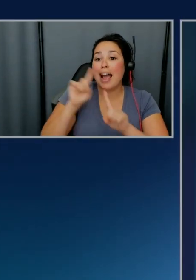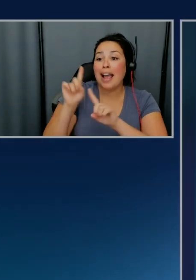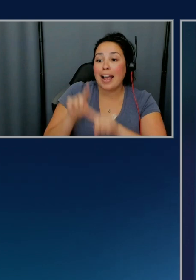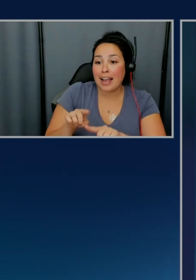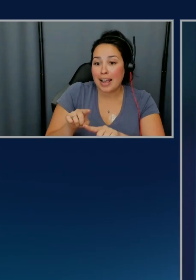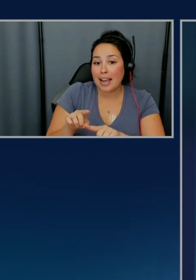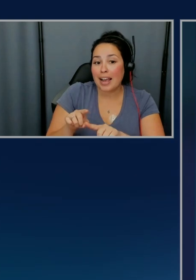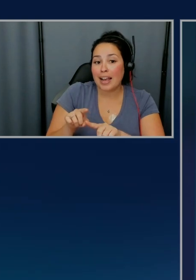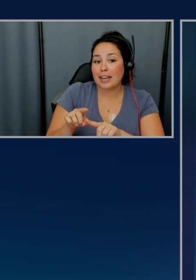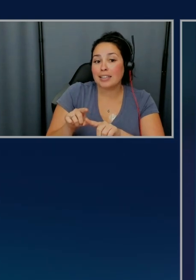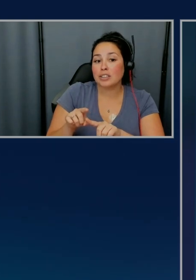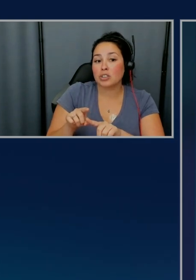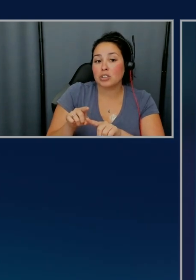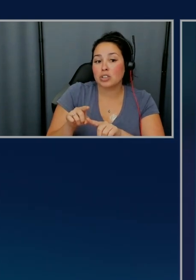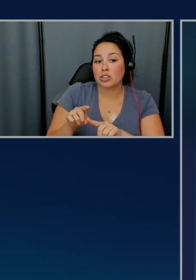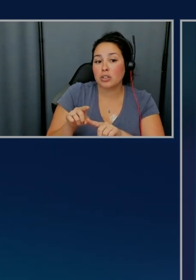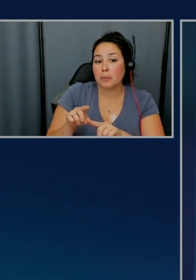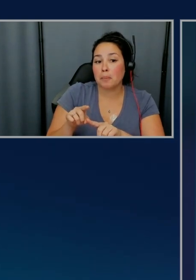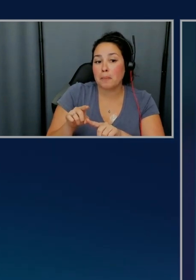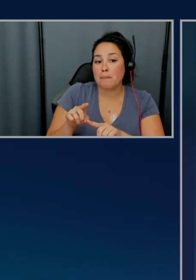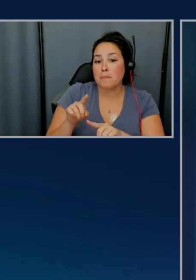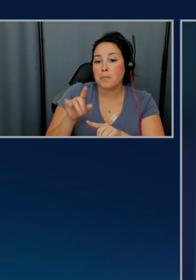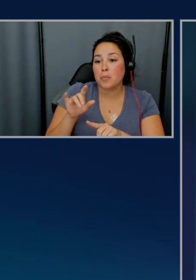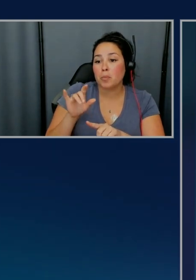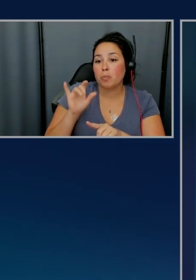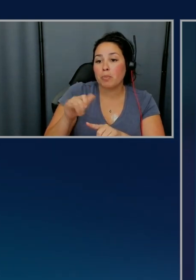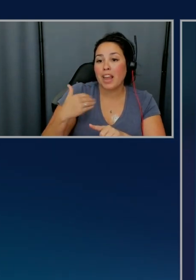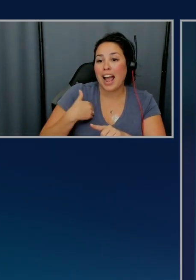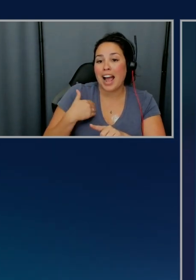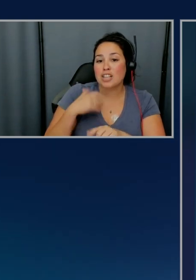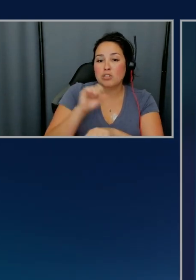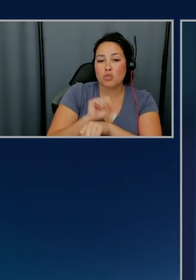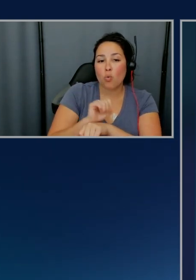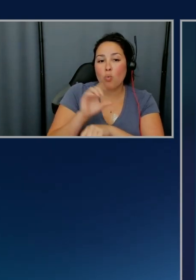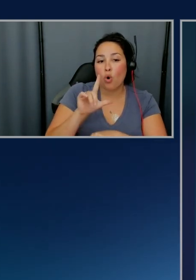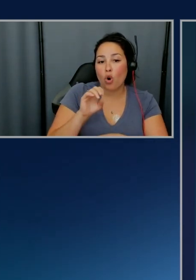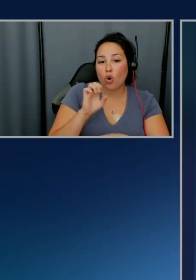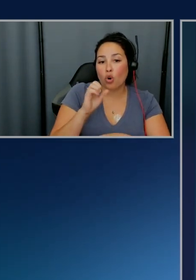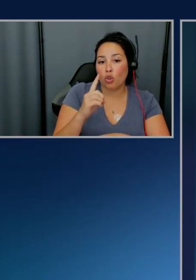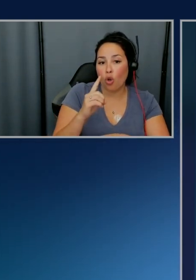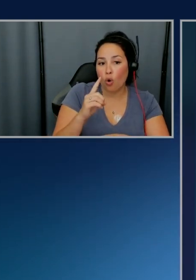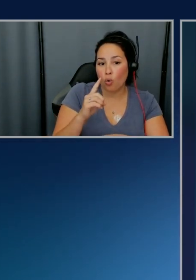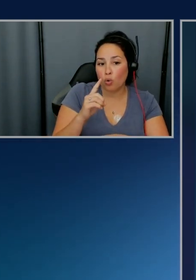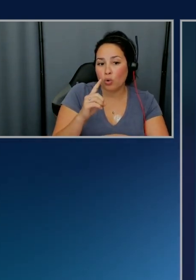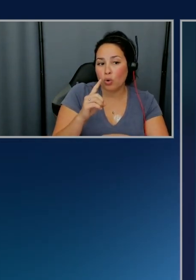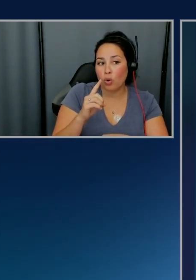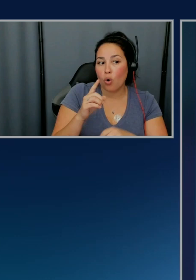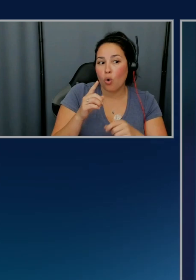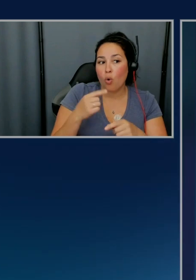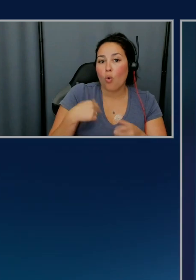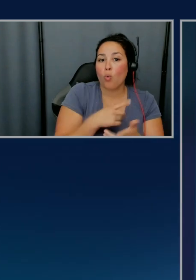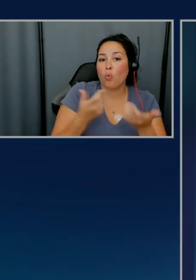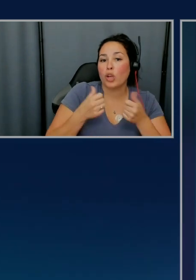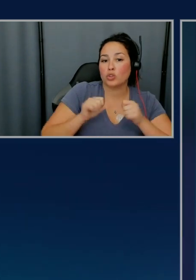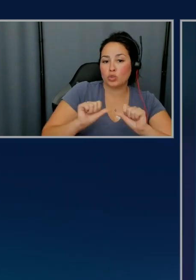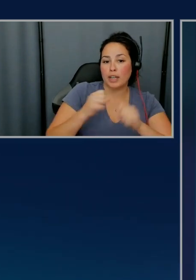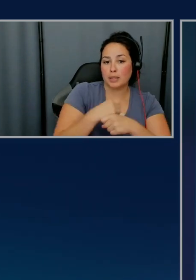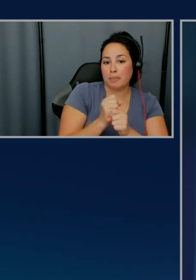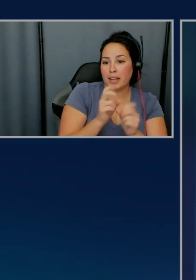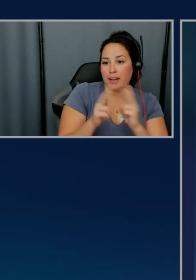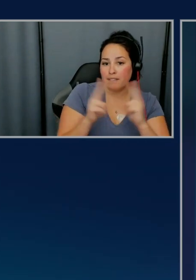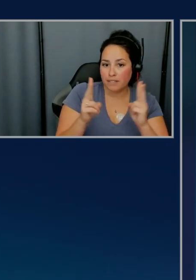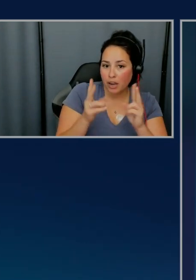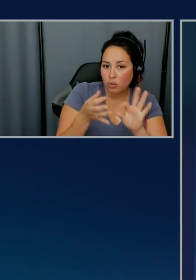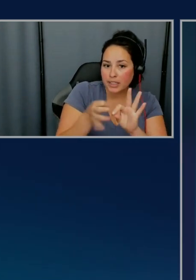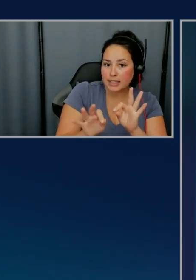want a mechanism to isolate their own workloads, is AWS Nitro Enclaves. Yep. With AWS Nitro Enclaves, we have tried to make it a very simple experience for customers